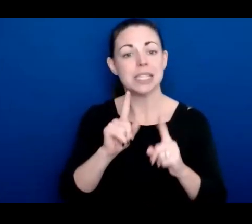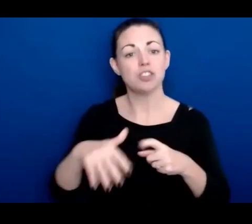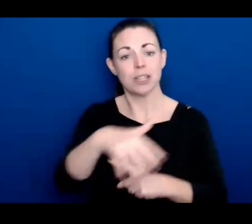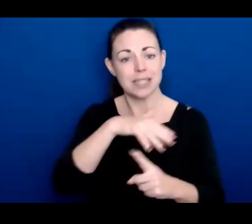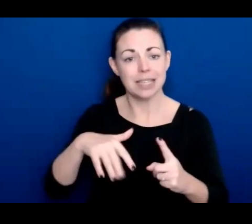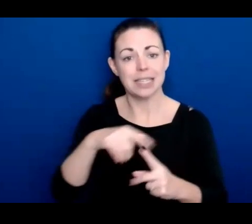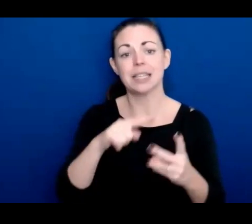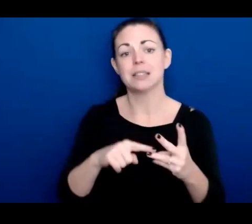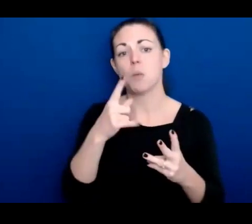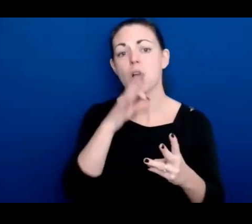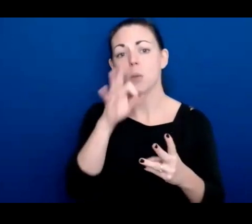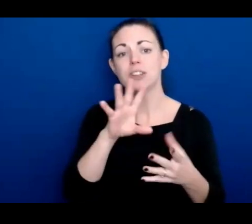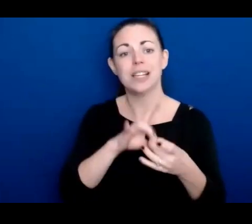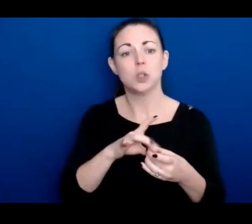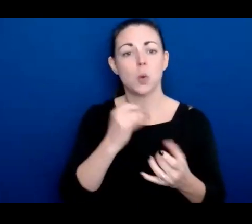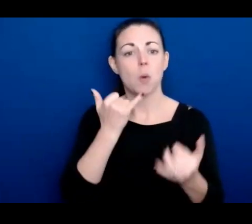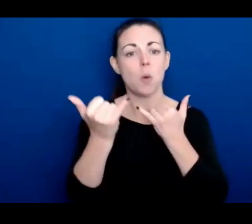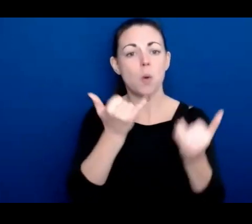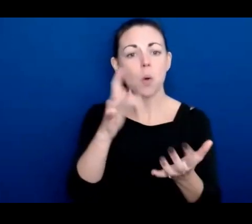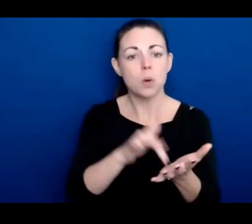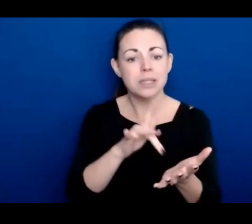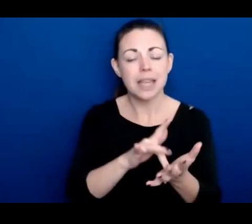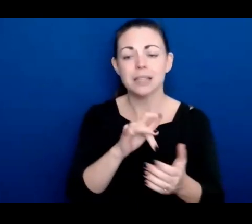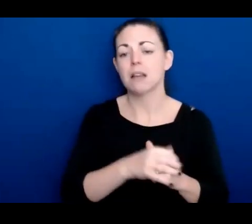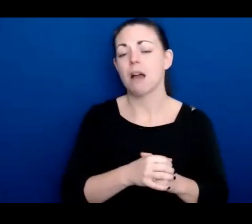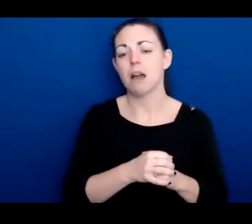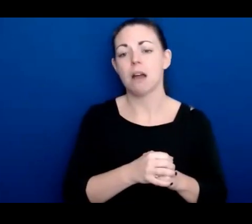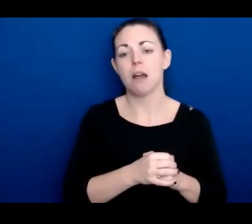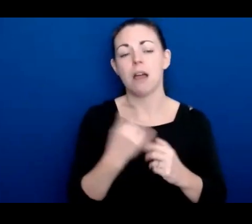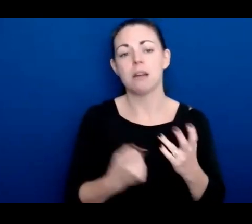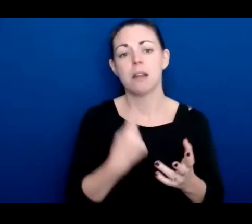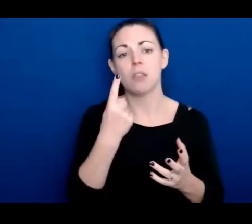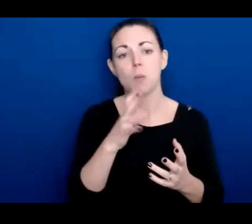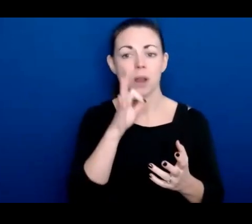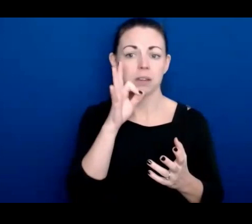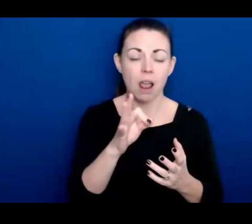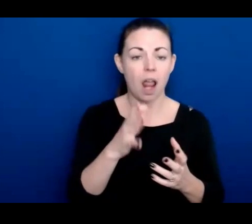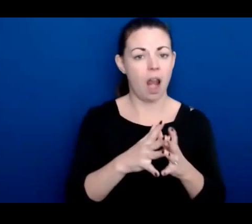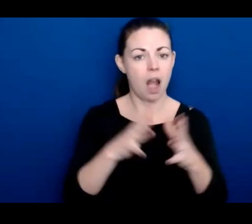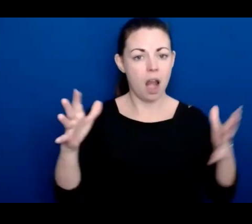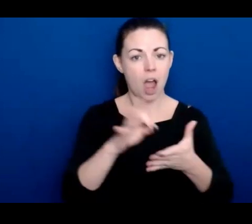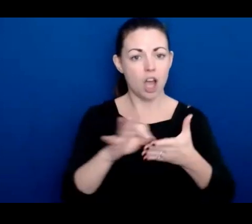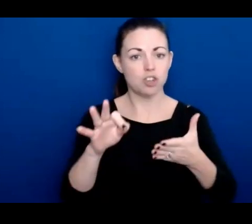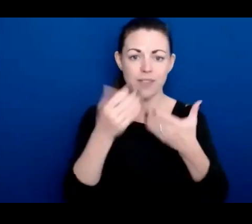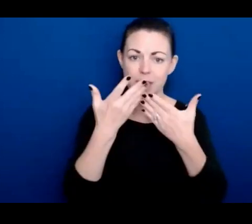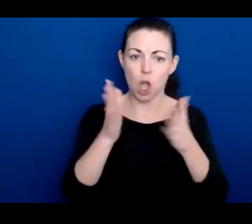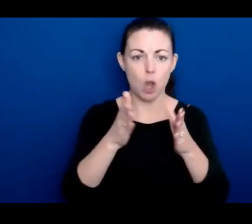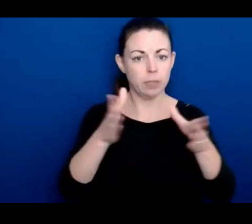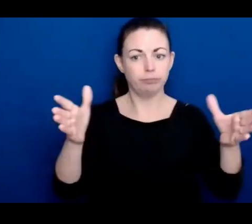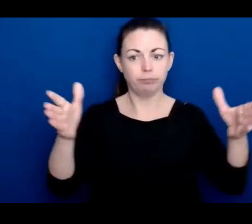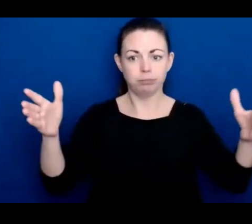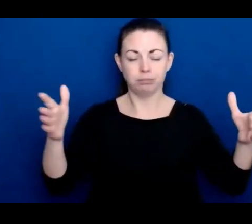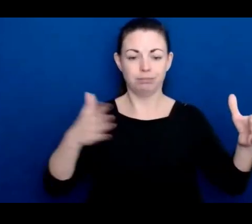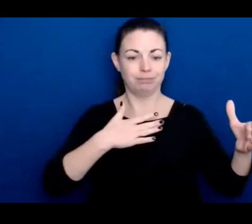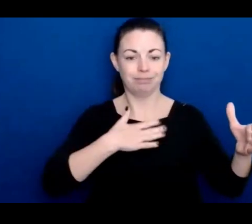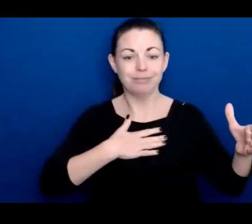center environment. There's one that's come in on the Q&A in terms of a large office. And sorry, before I let